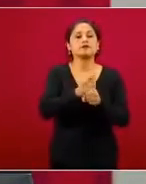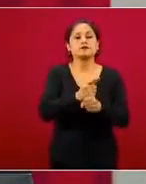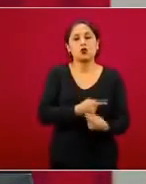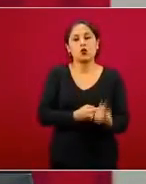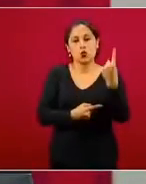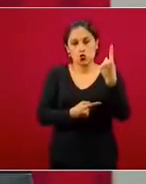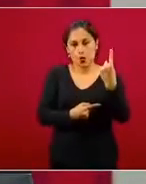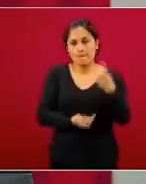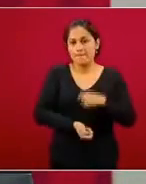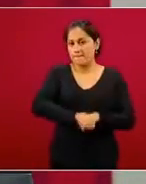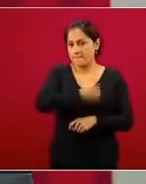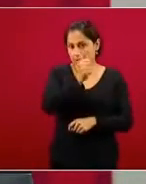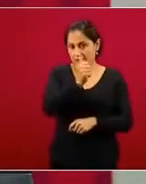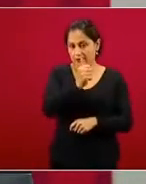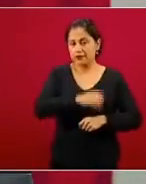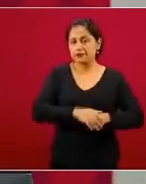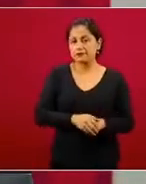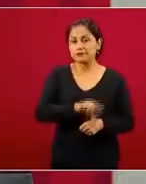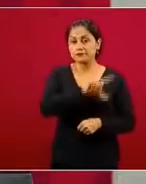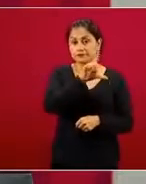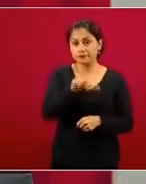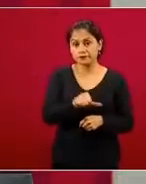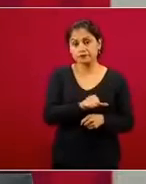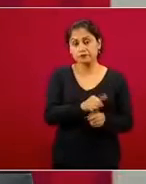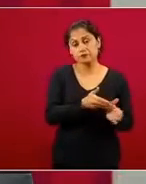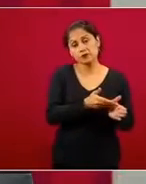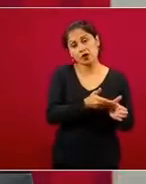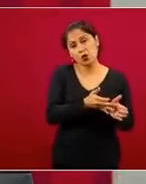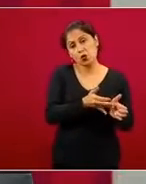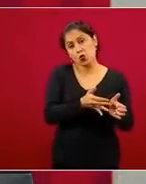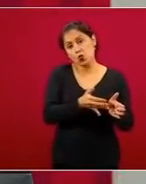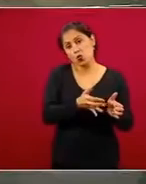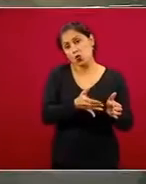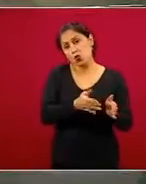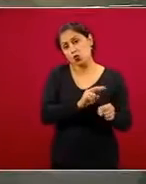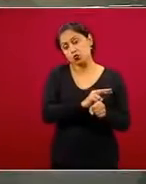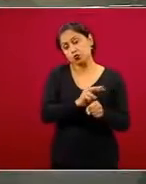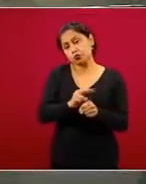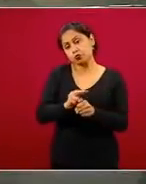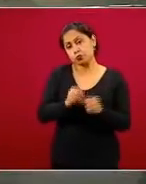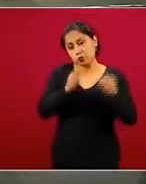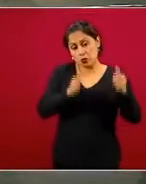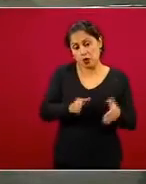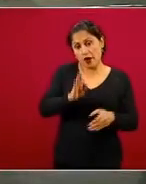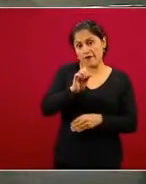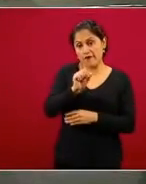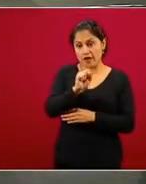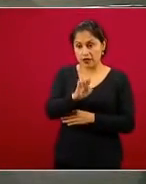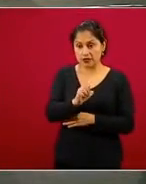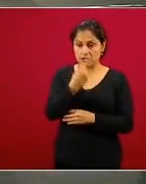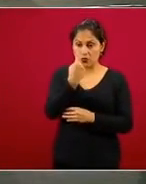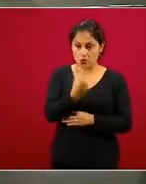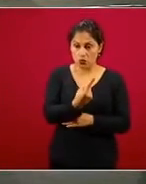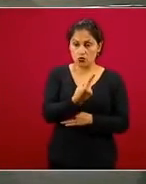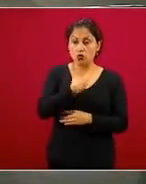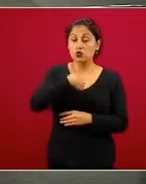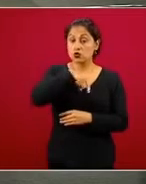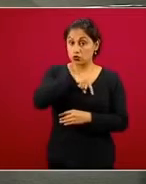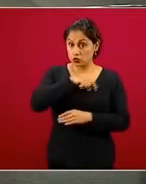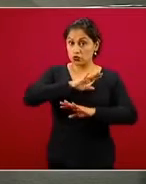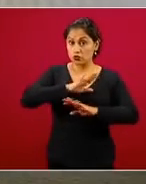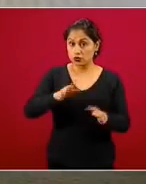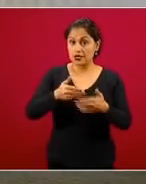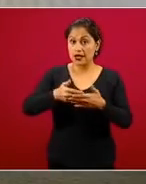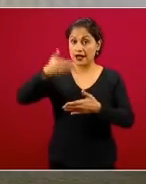monitoring suspect cases, and thanks to that we were able to timely detect the first case and confirm